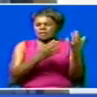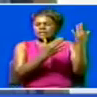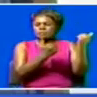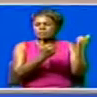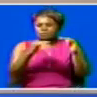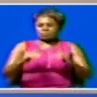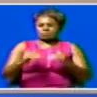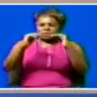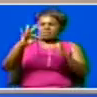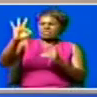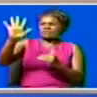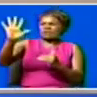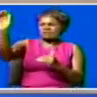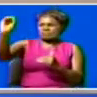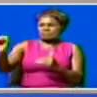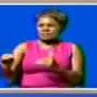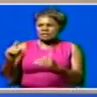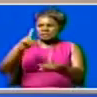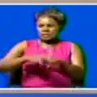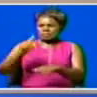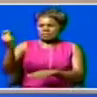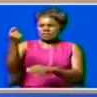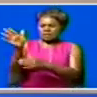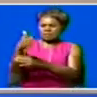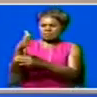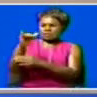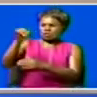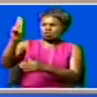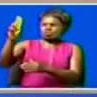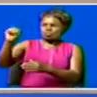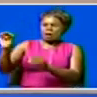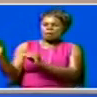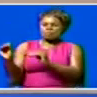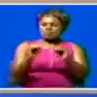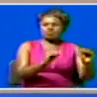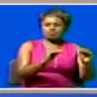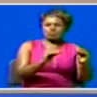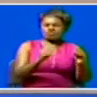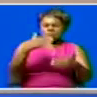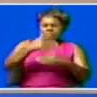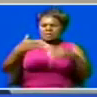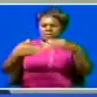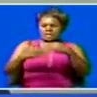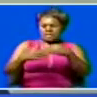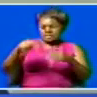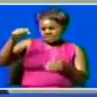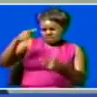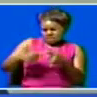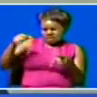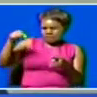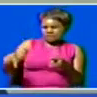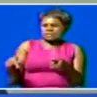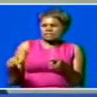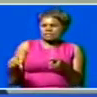to rise to 35% when the Kenyan embassy in Juba relocates to the building early this year. You know, the payback